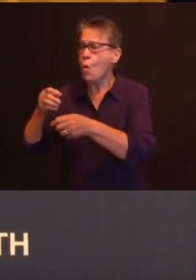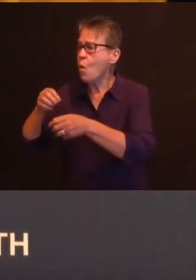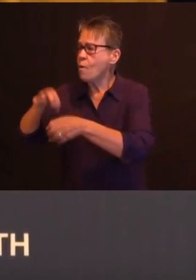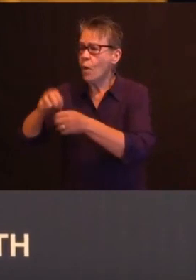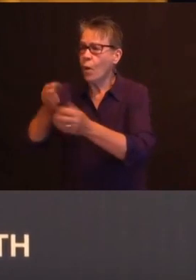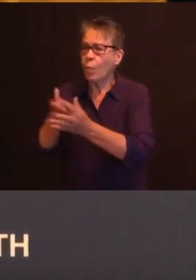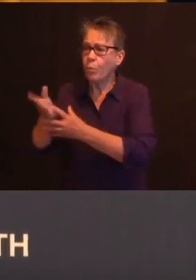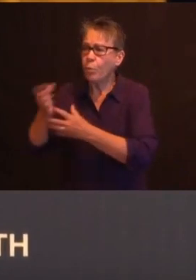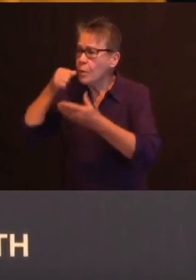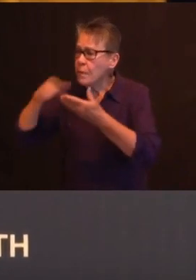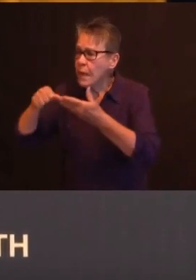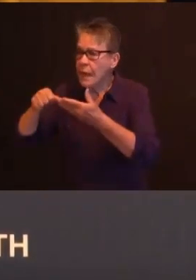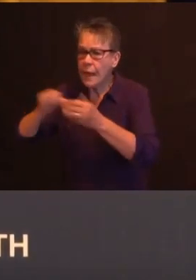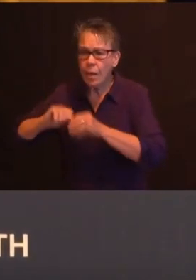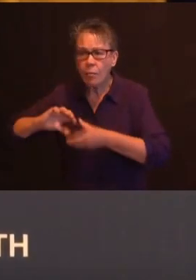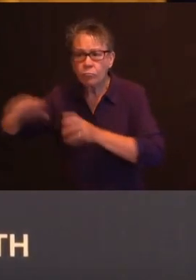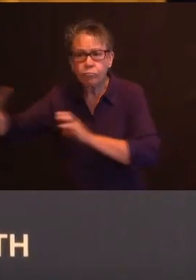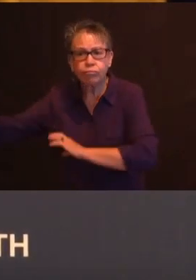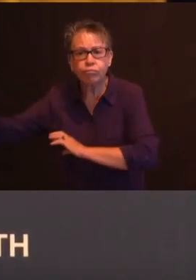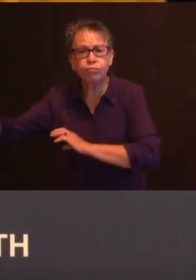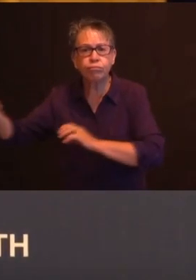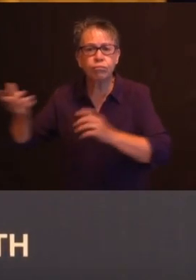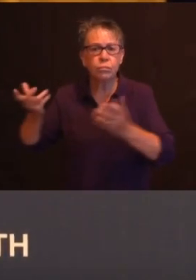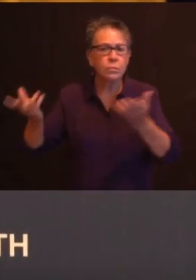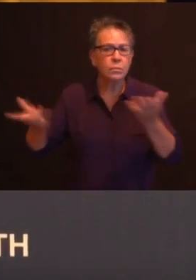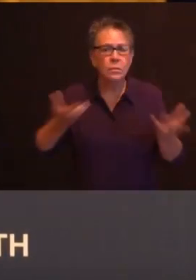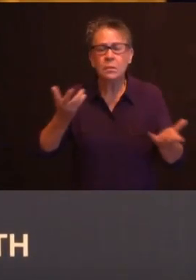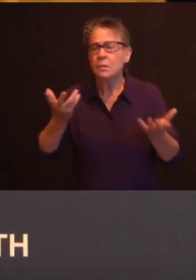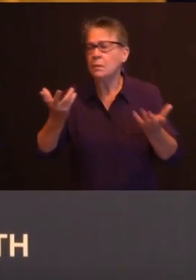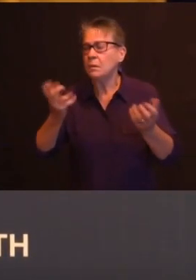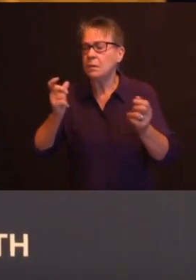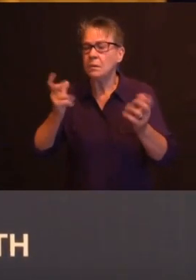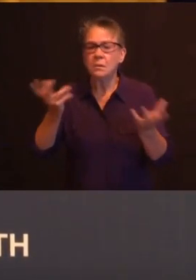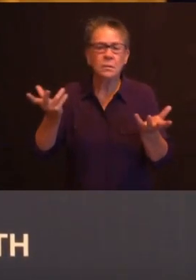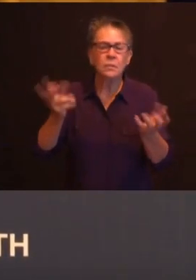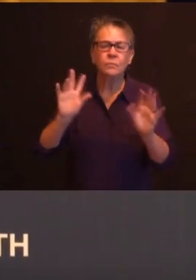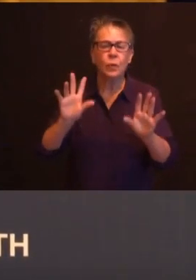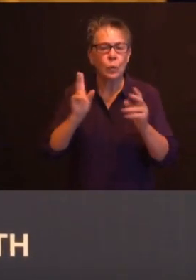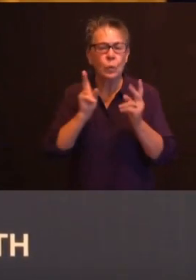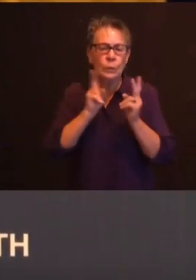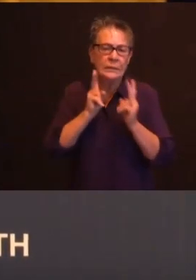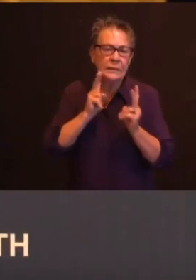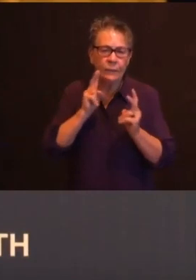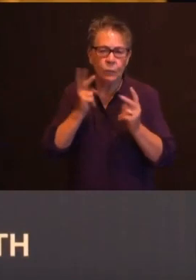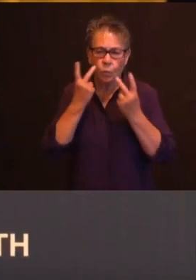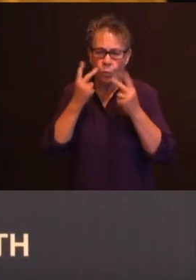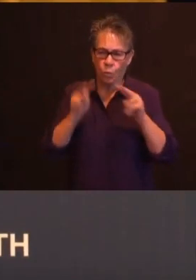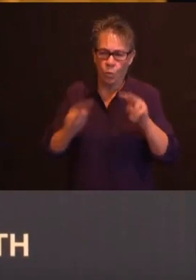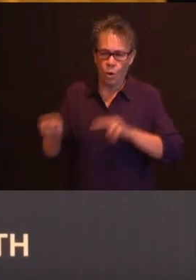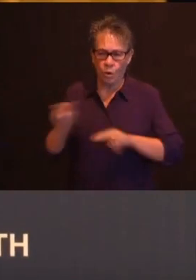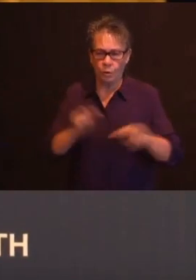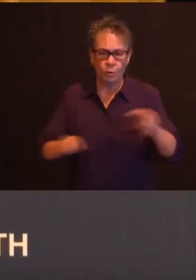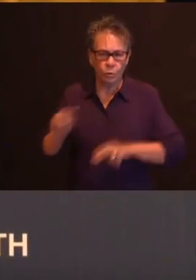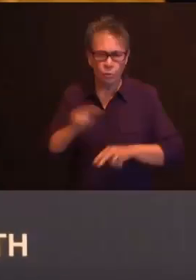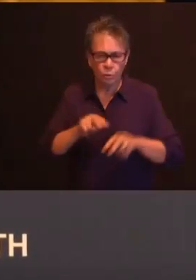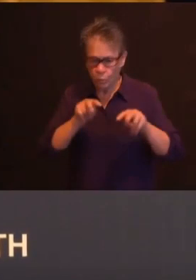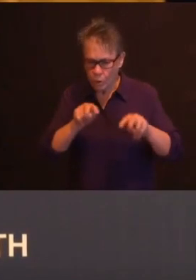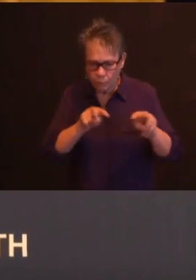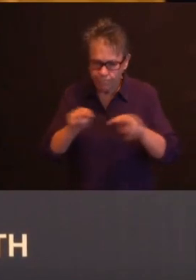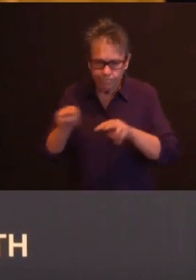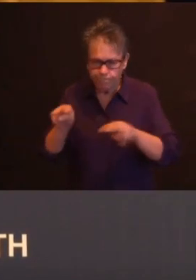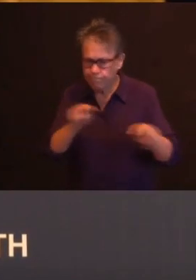And I would say on that list, as it always is, we're going to be watching very closely for any shenanigans that we hear